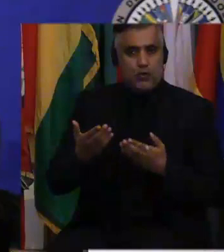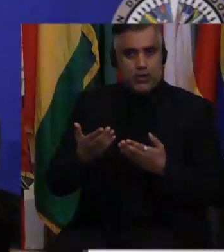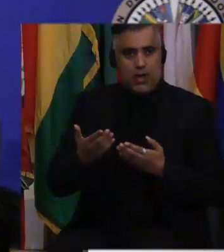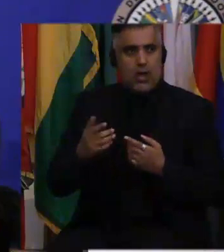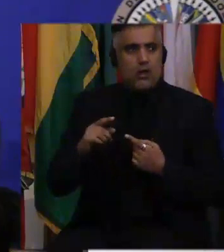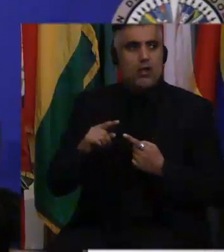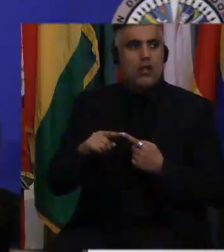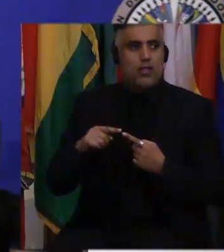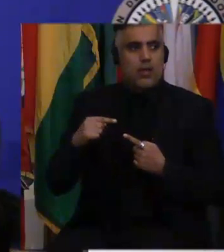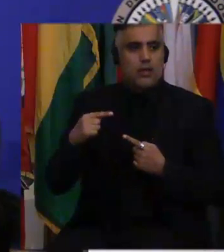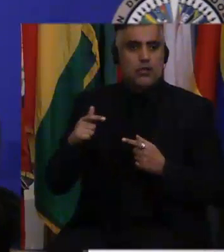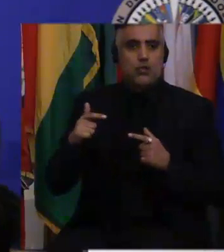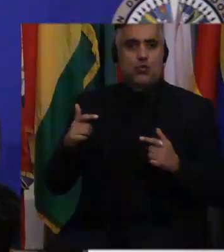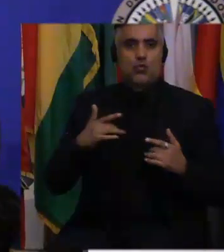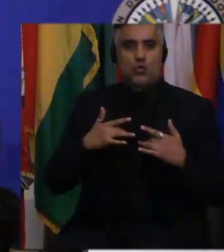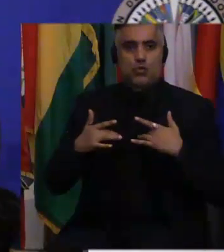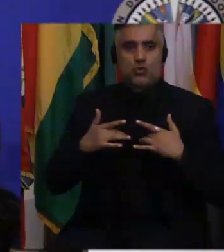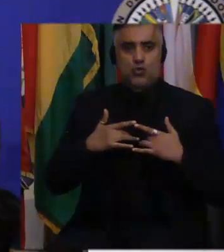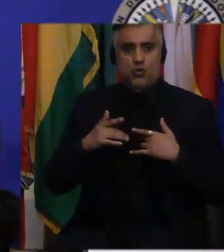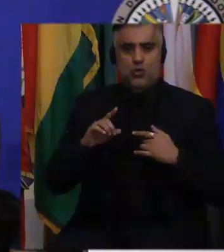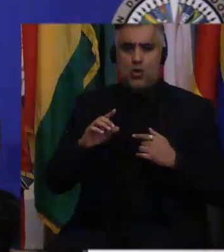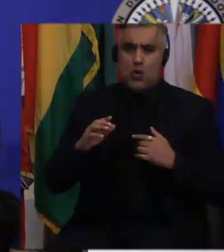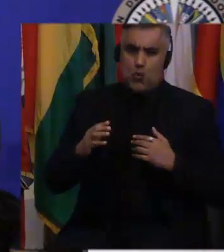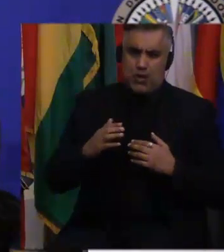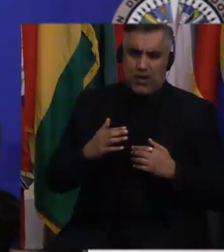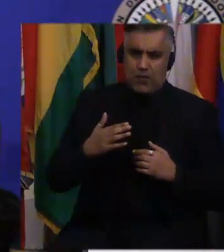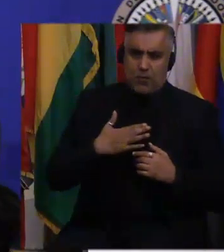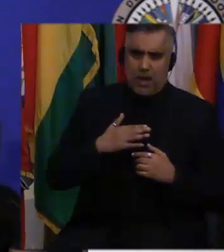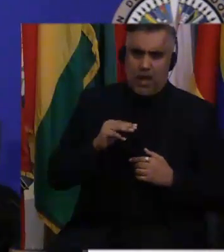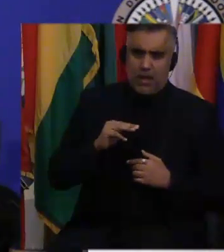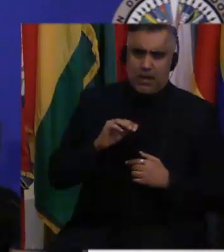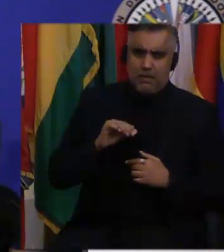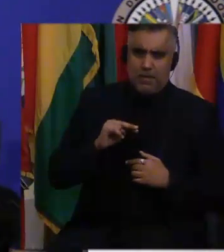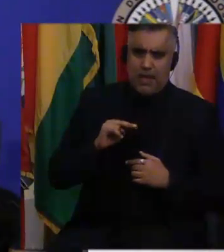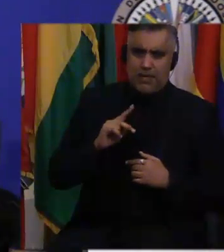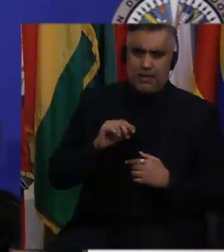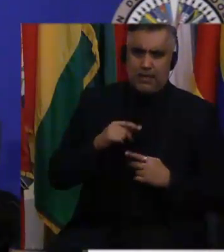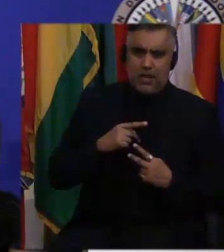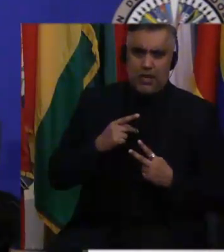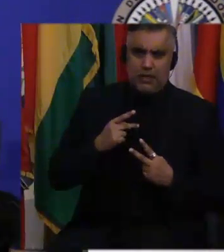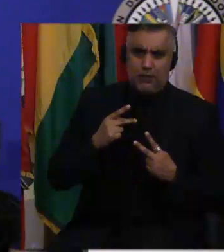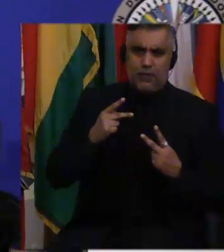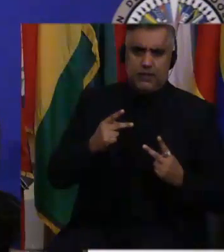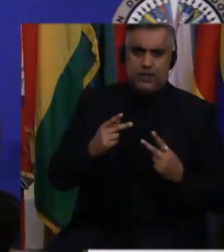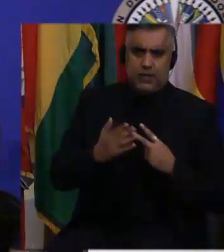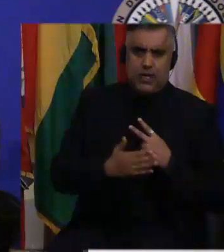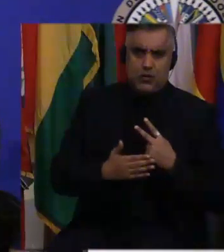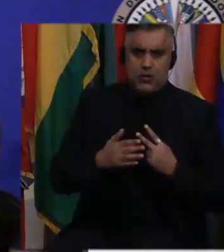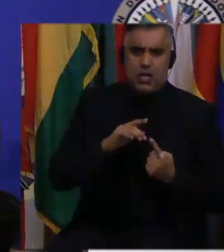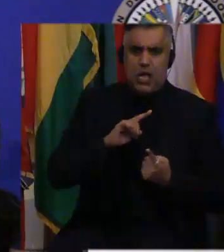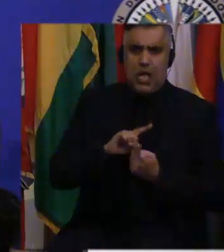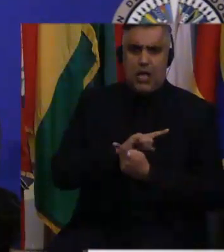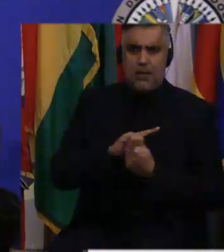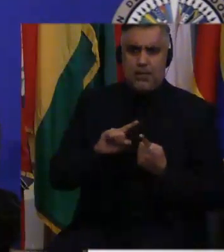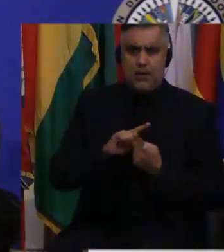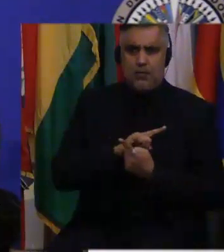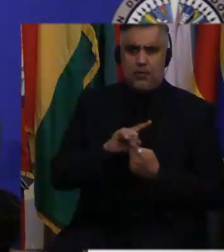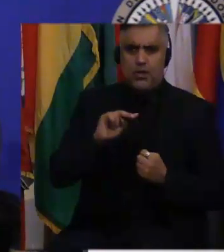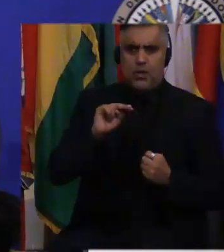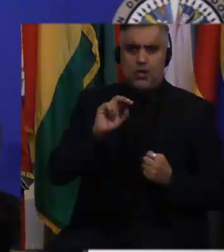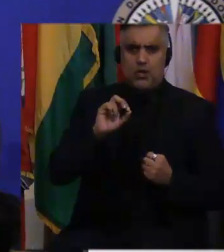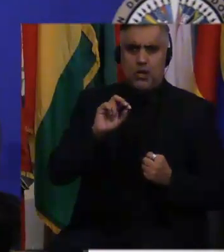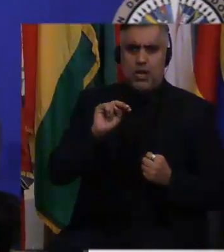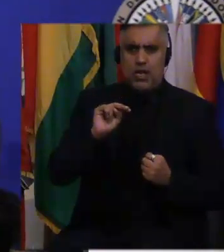is a huge concern. Whenever my mandate is visiting country, I am meeting with